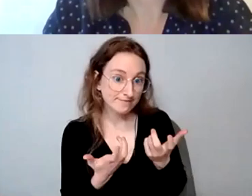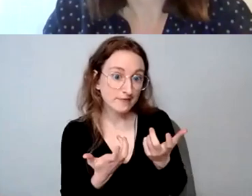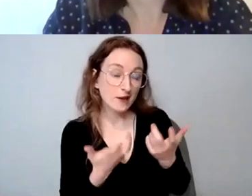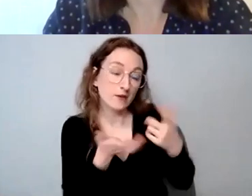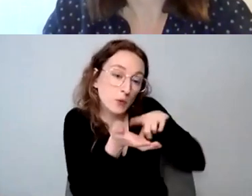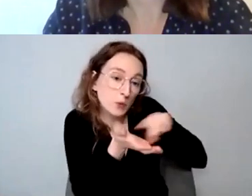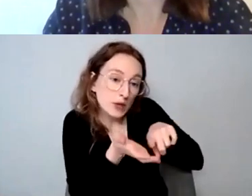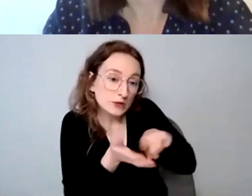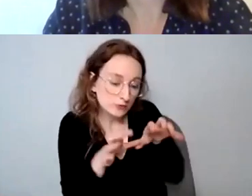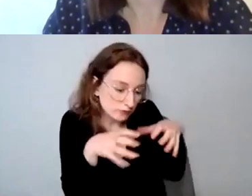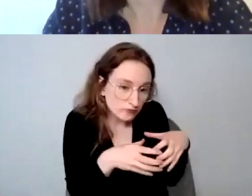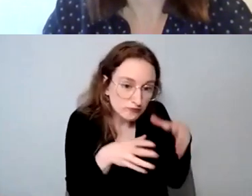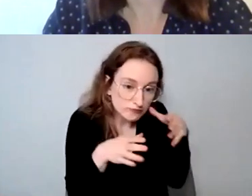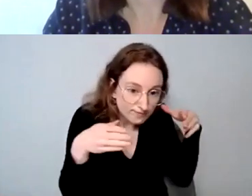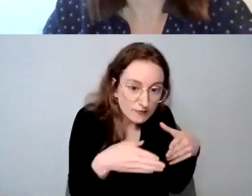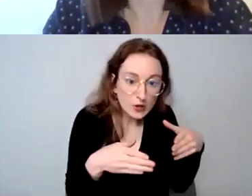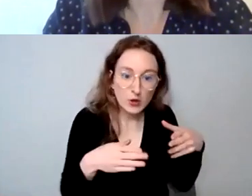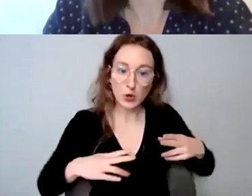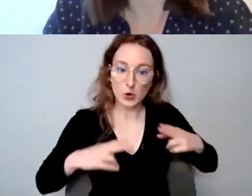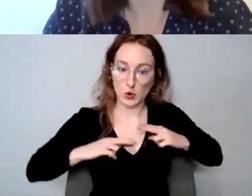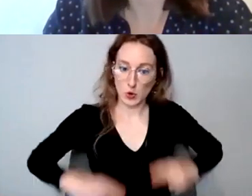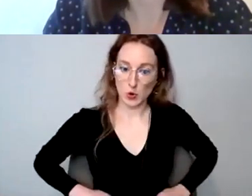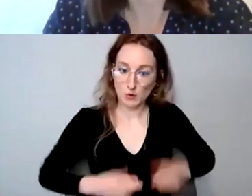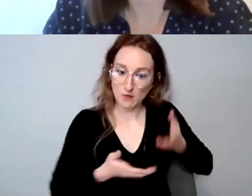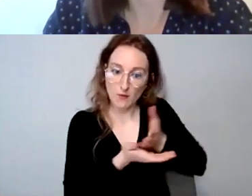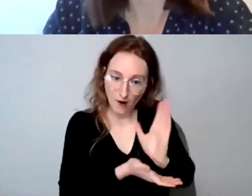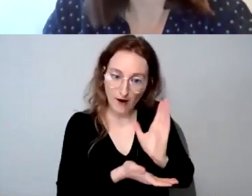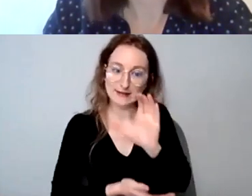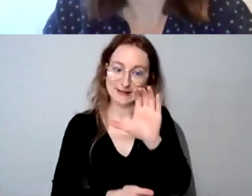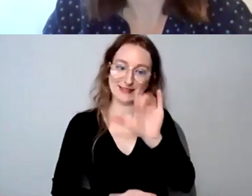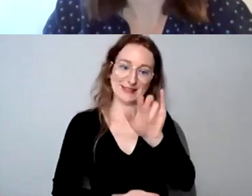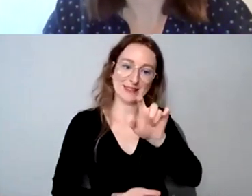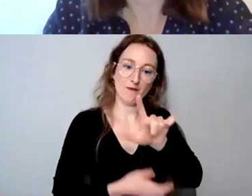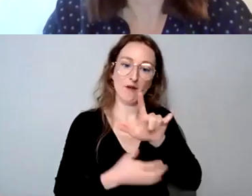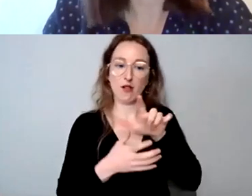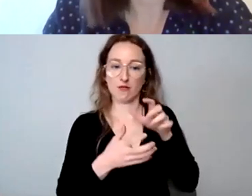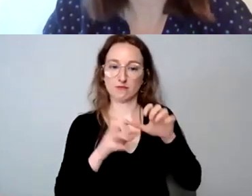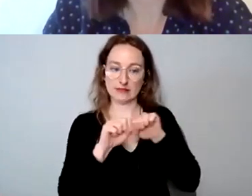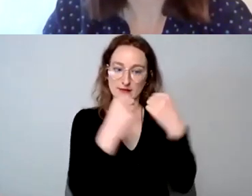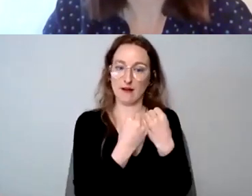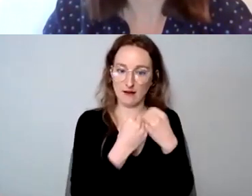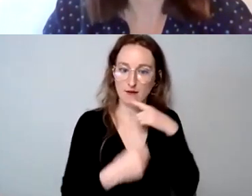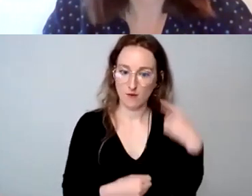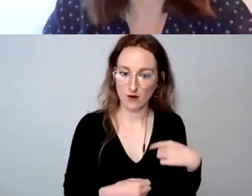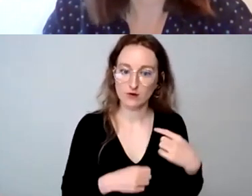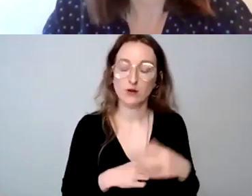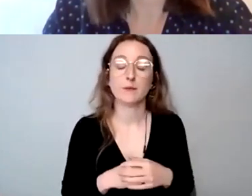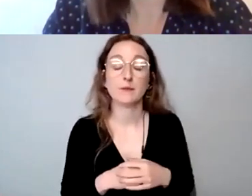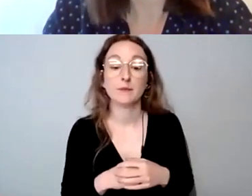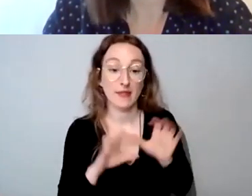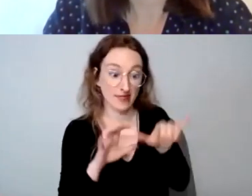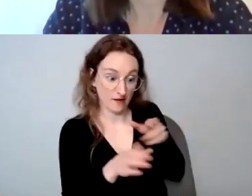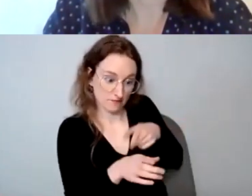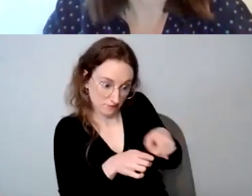cluster on human rights and civil society in Russia. And as a part of this research cluster on human rights and civil society in